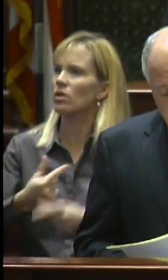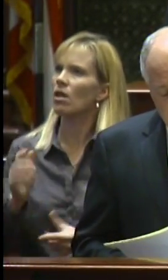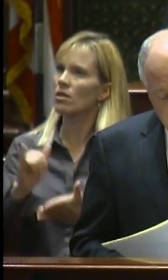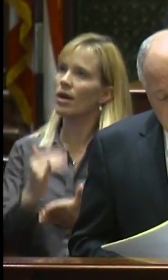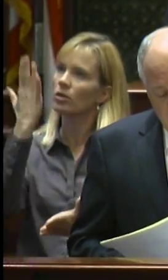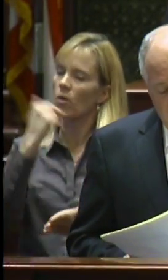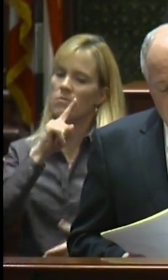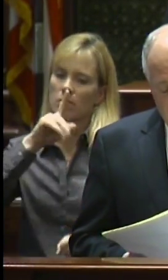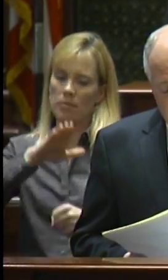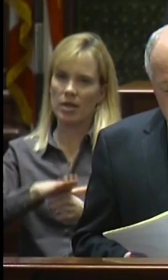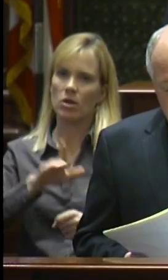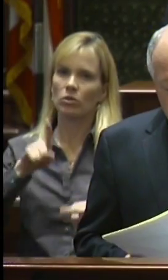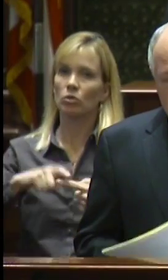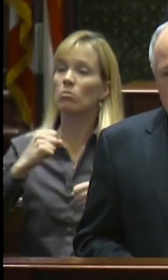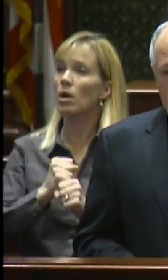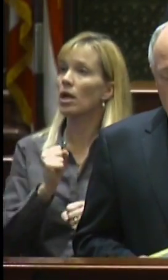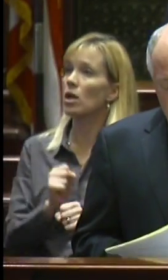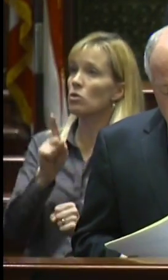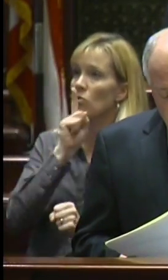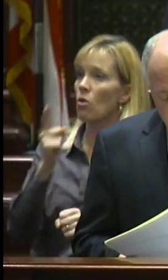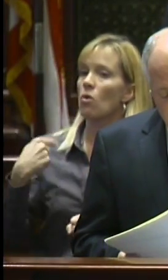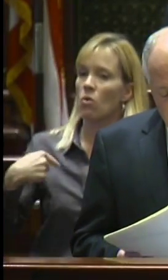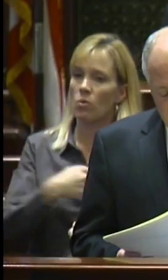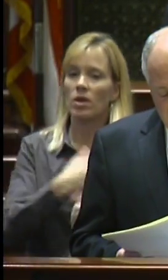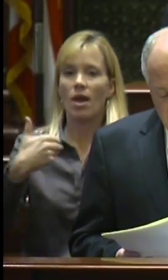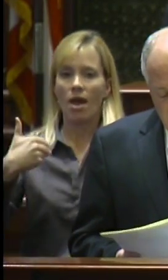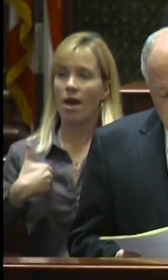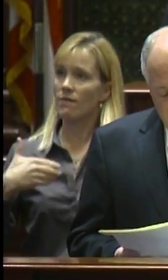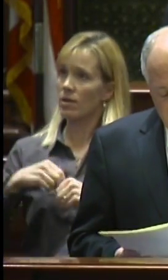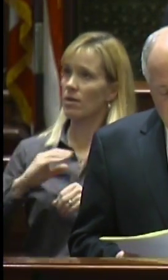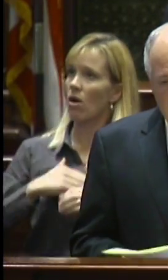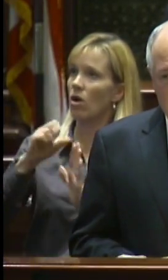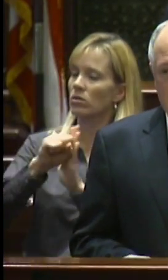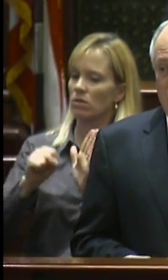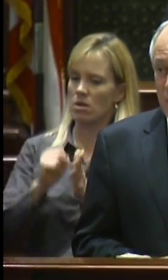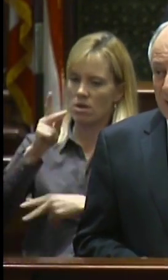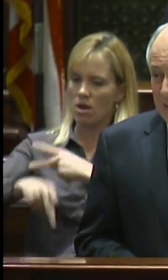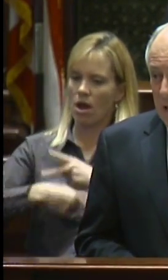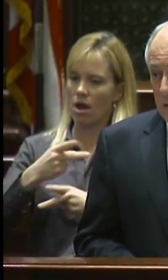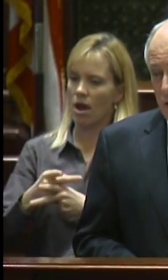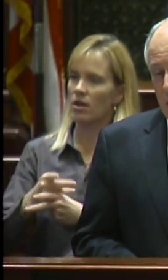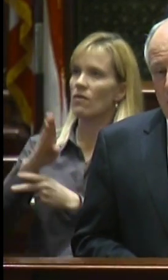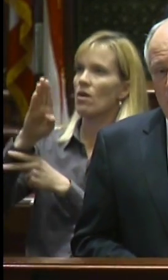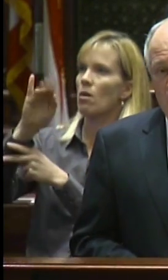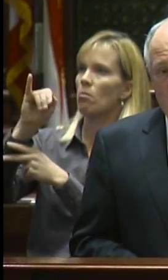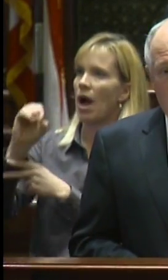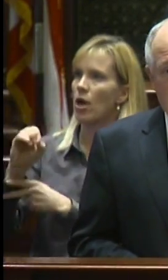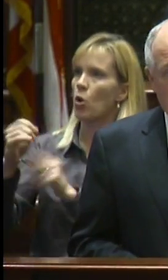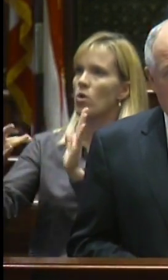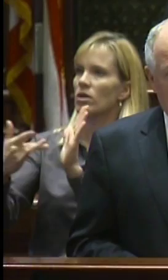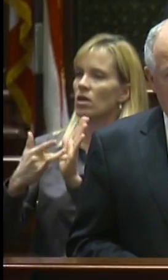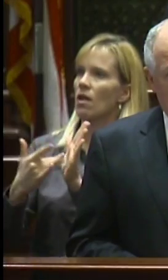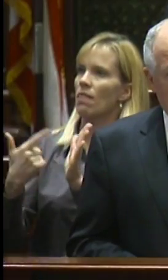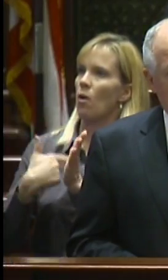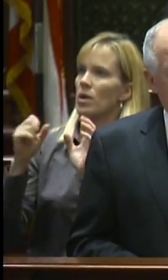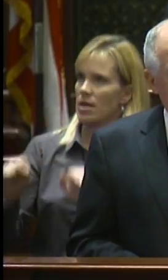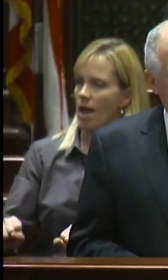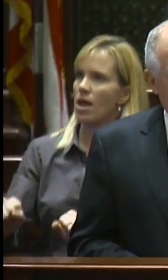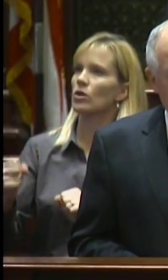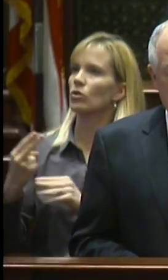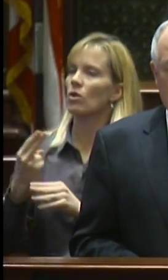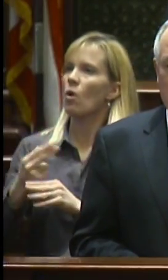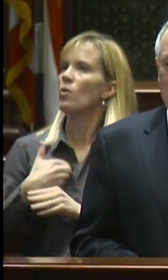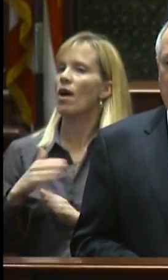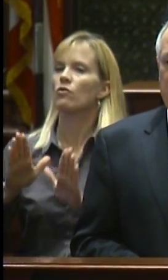that's why I'm committed to making sure that we have in our state the kind of biotechnology that we're capable of. We have